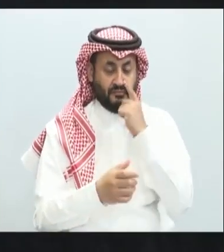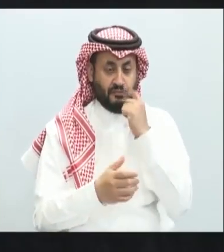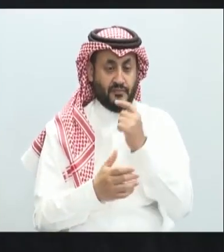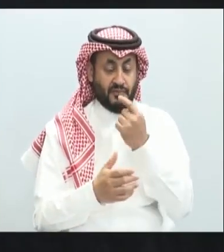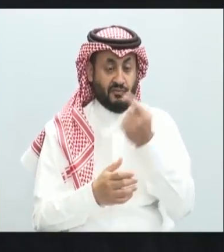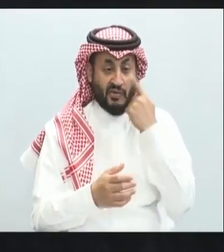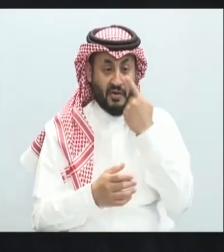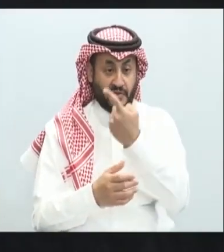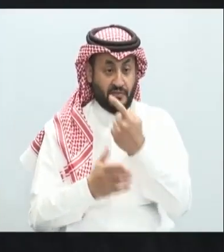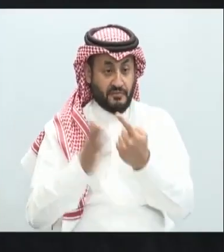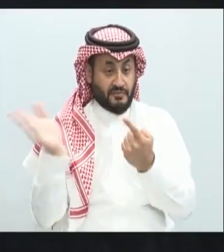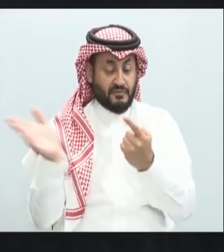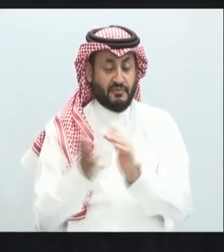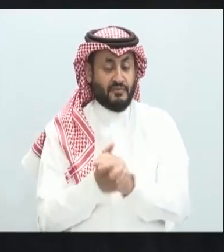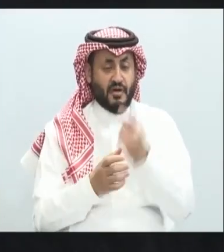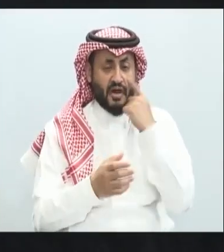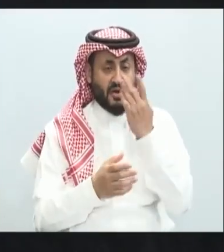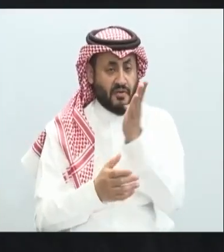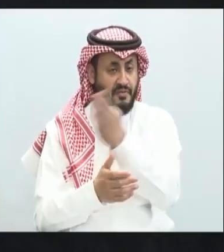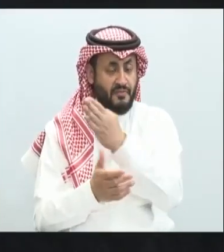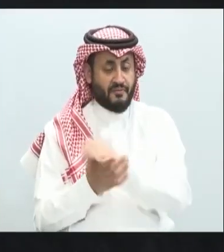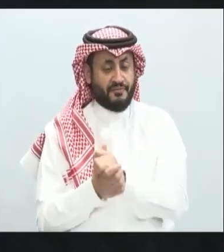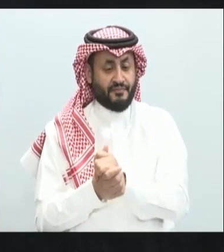to talk about directions, like